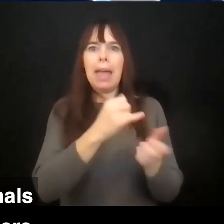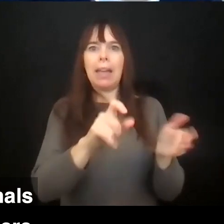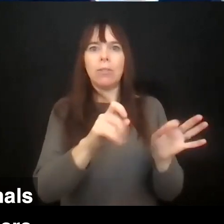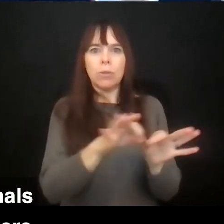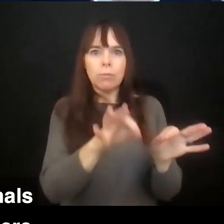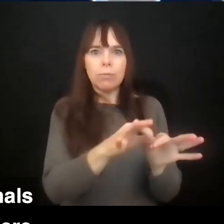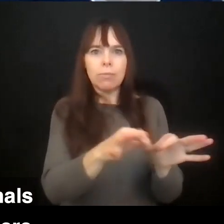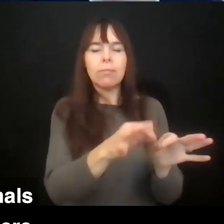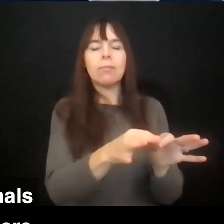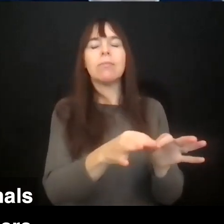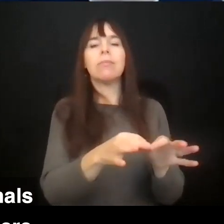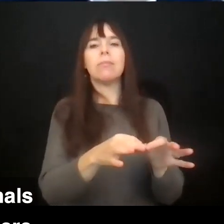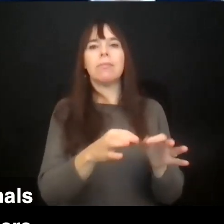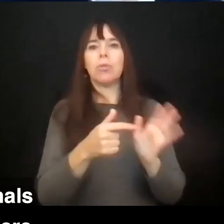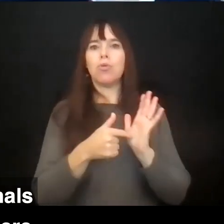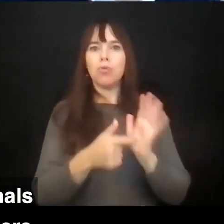showed